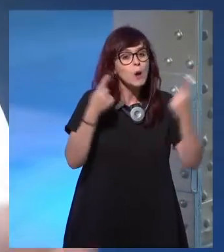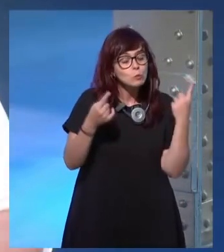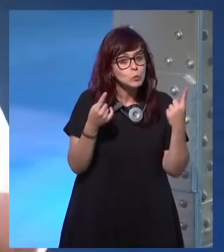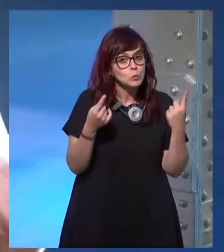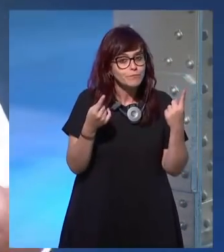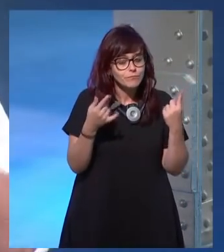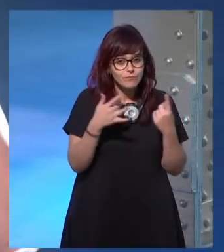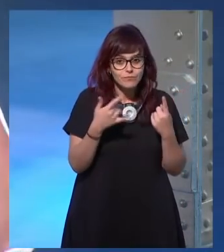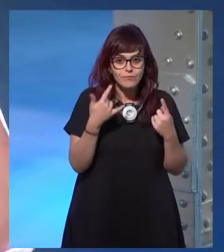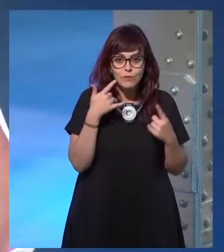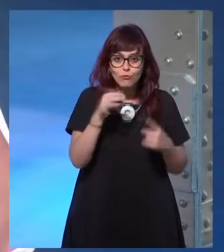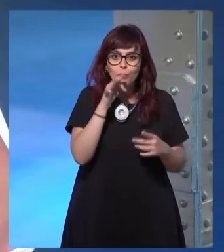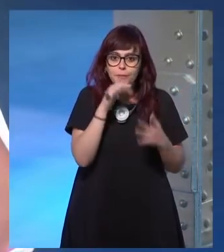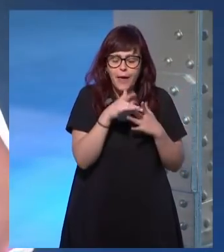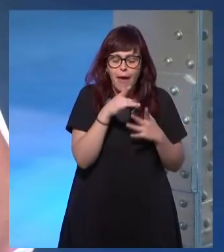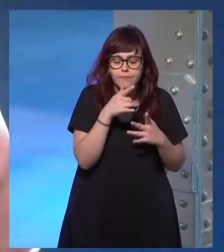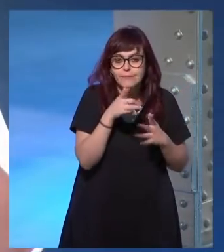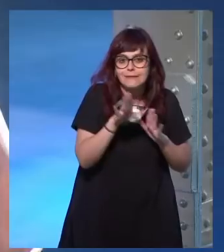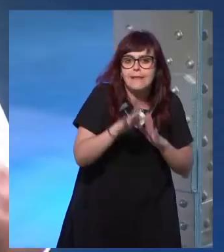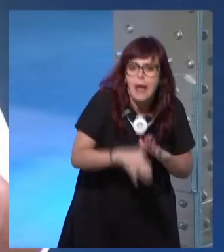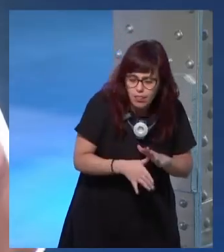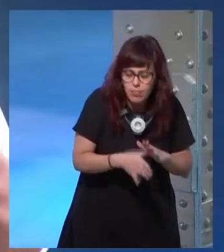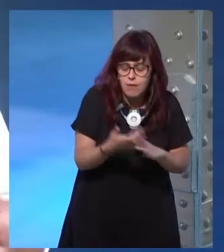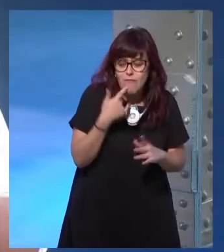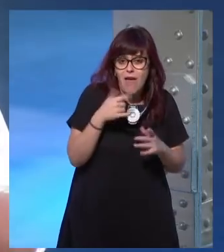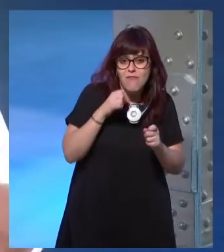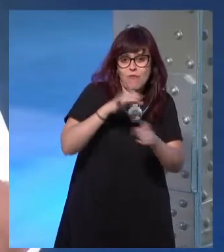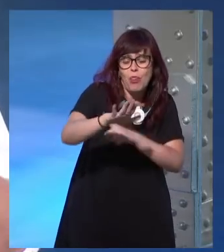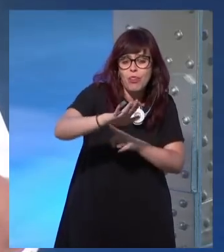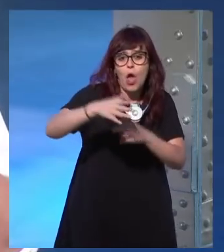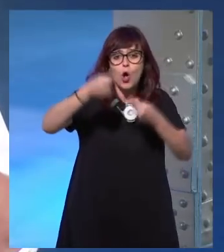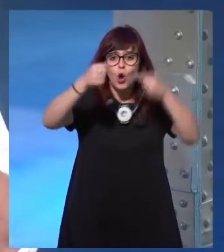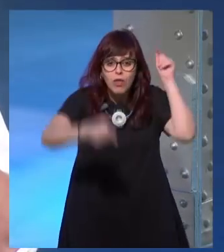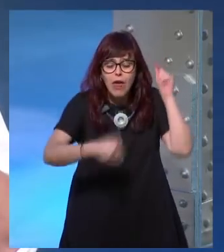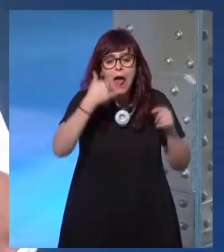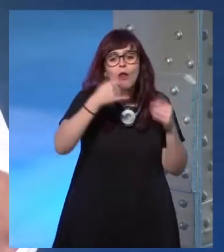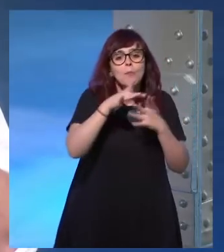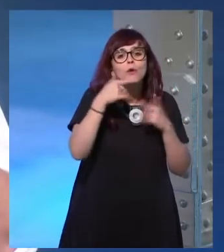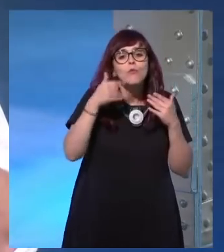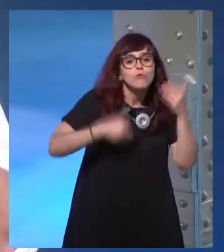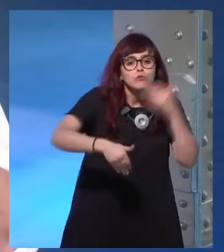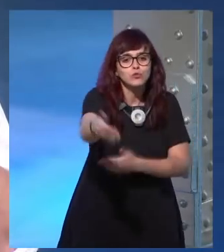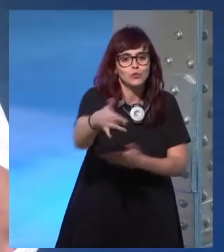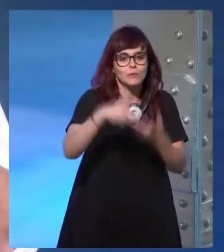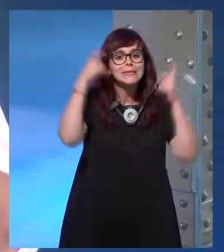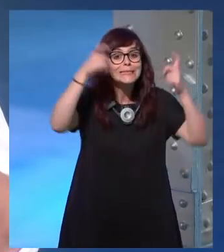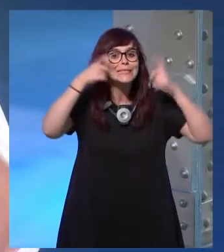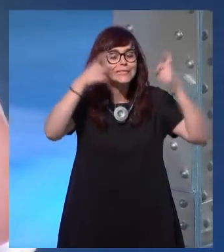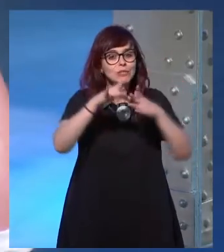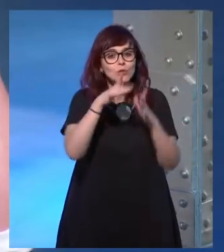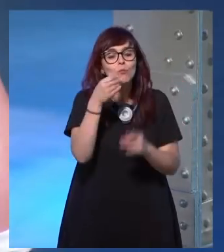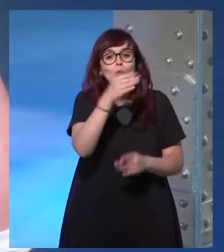But my hope is that they will begin to understand that.